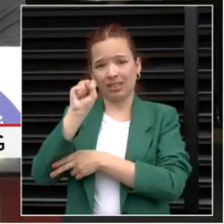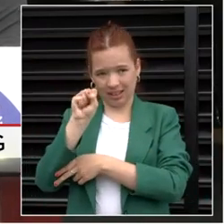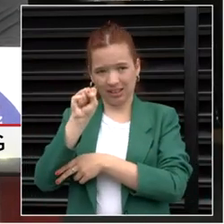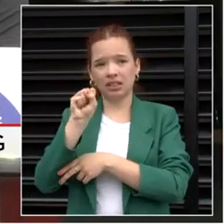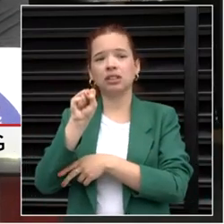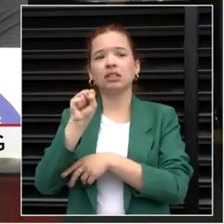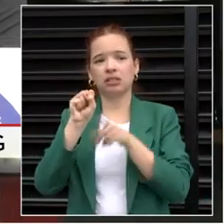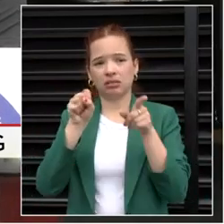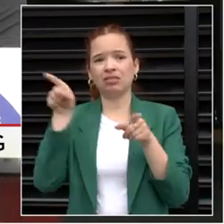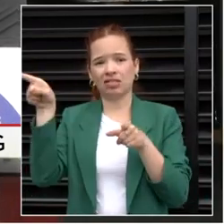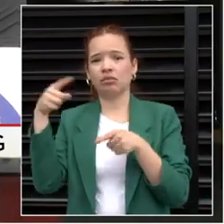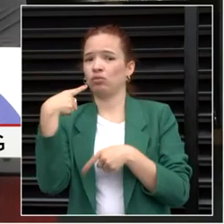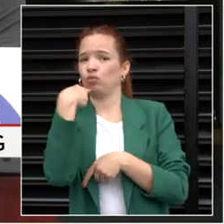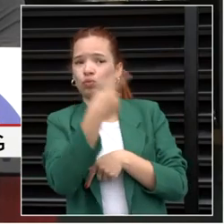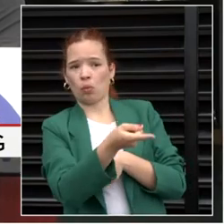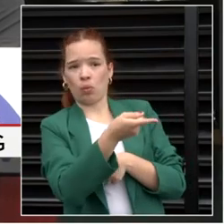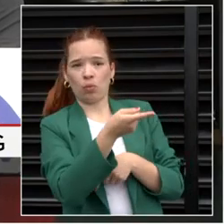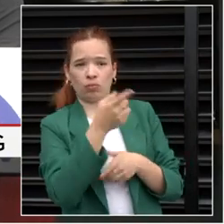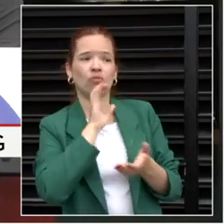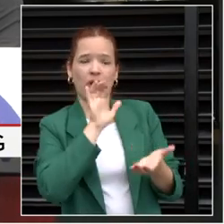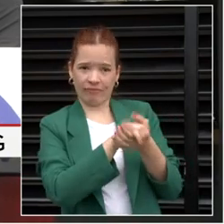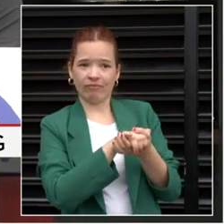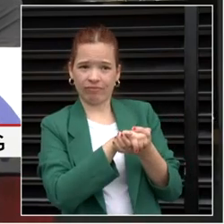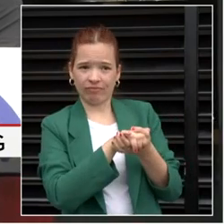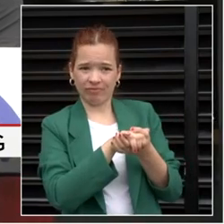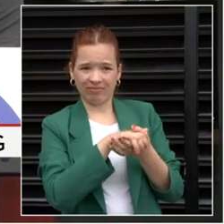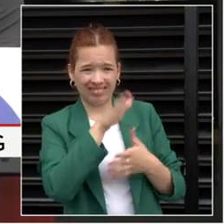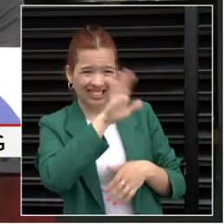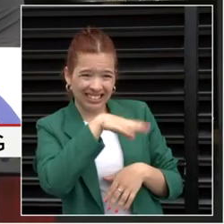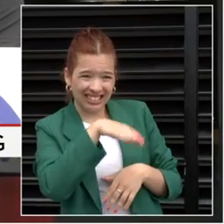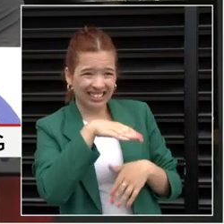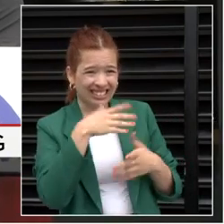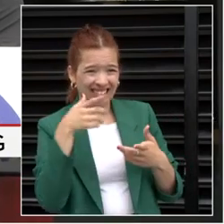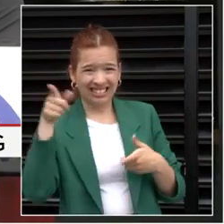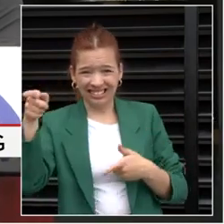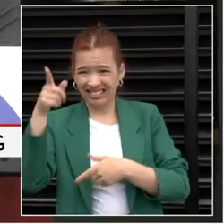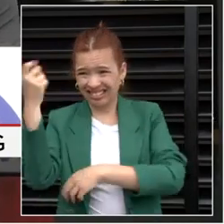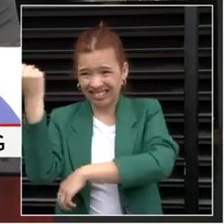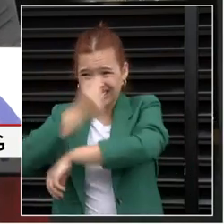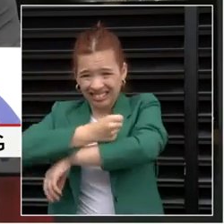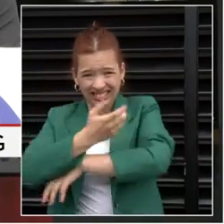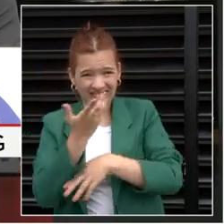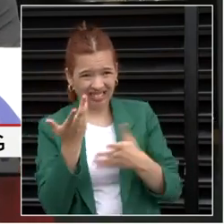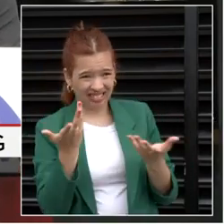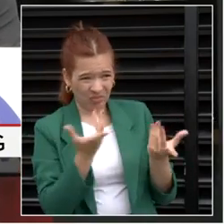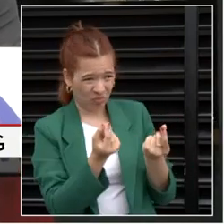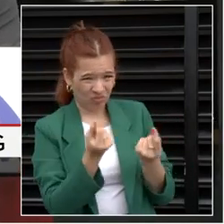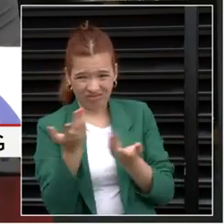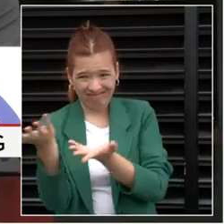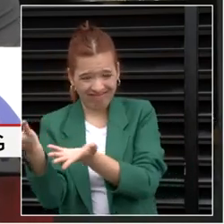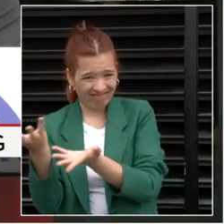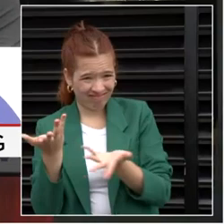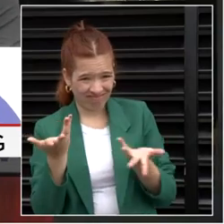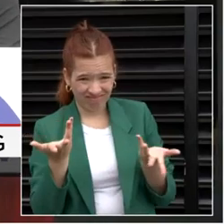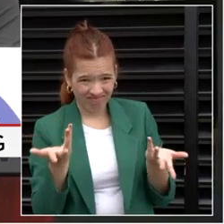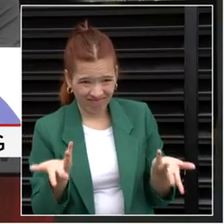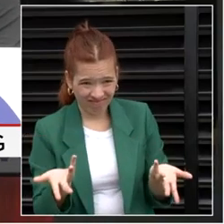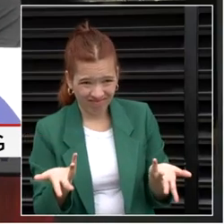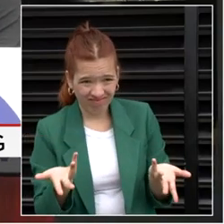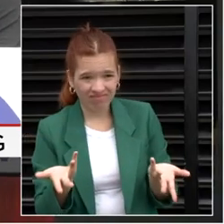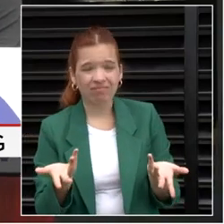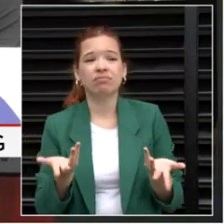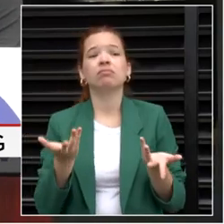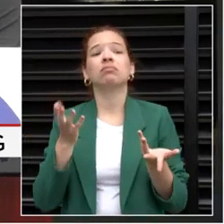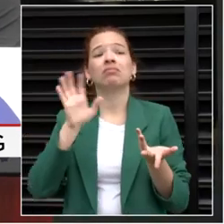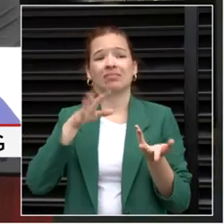Bowers, "Here, you do something with this place." And a lot of people don't realize this, but I did not start the 930 Club.